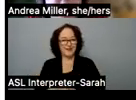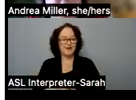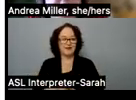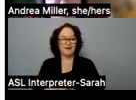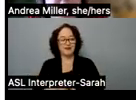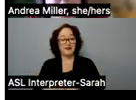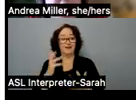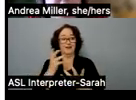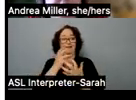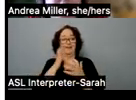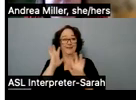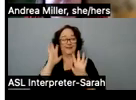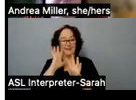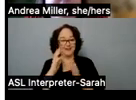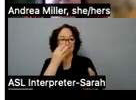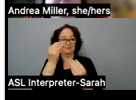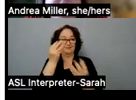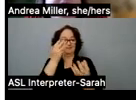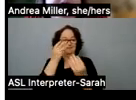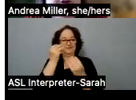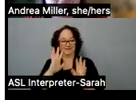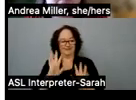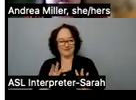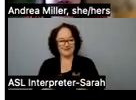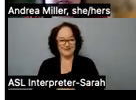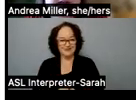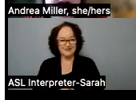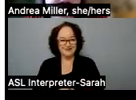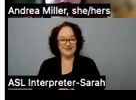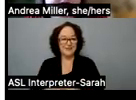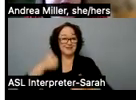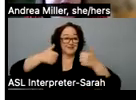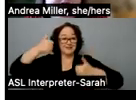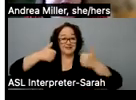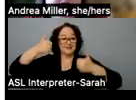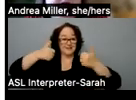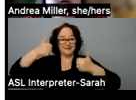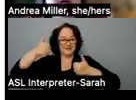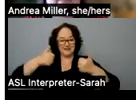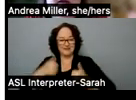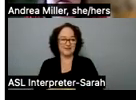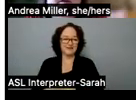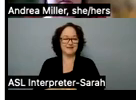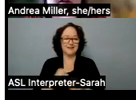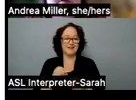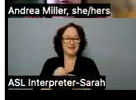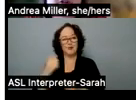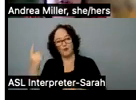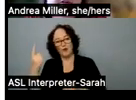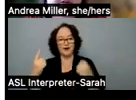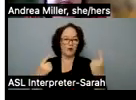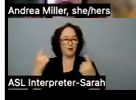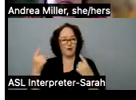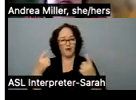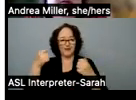So, so Andrea, Seeing a lot there. You can move yes. to the next slide. So let's write. And then I think I've already